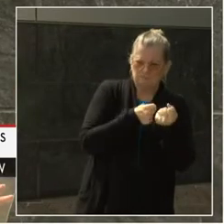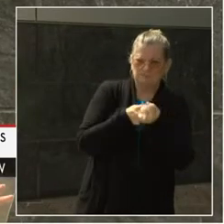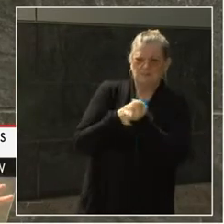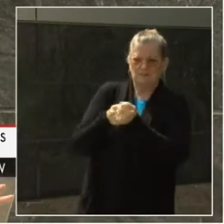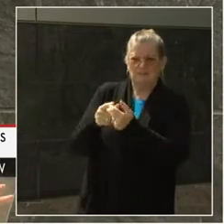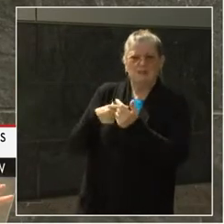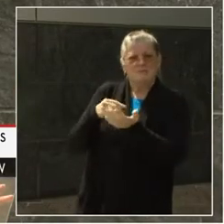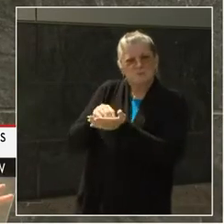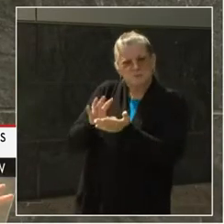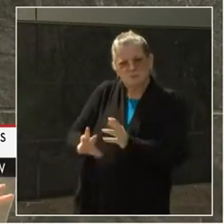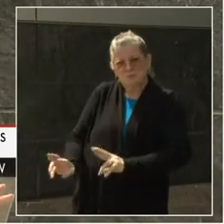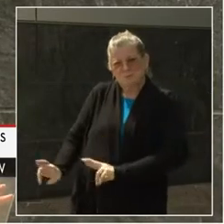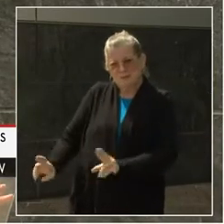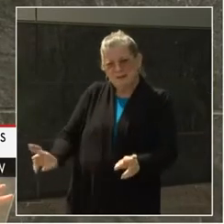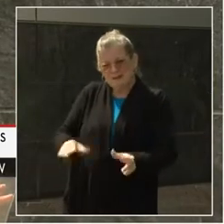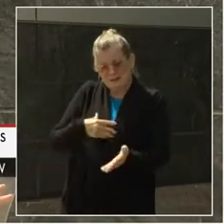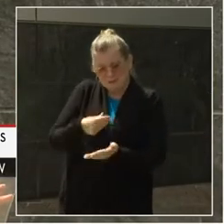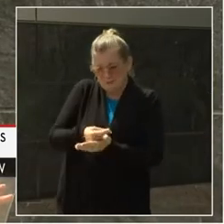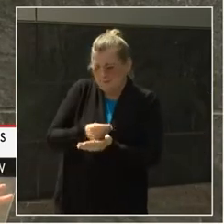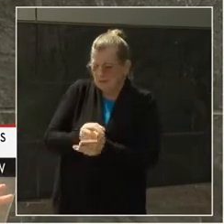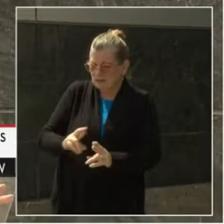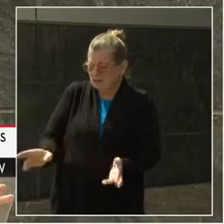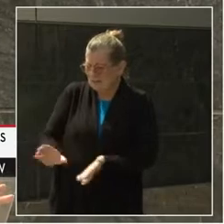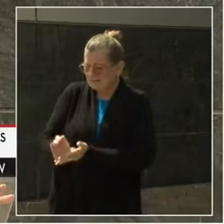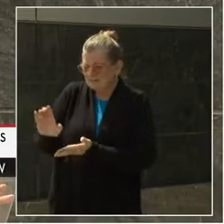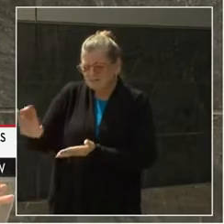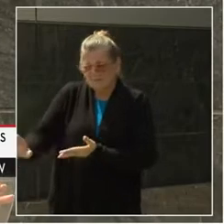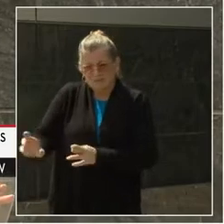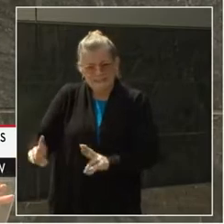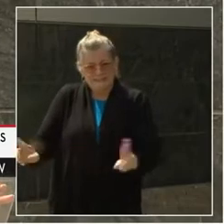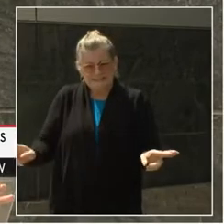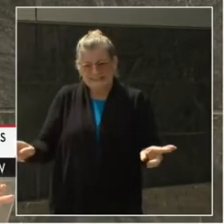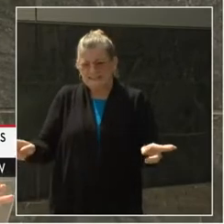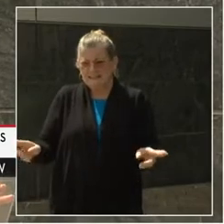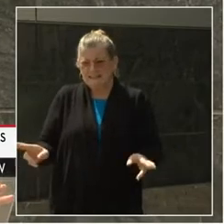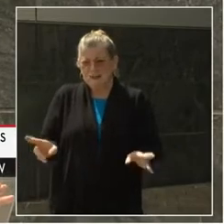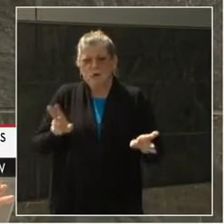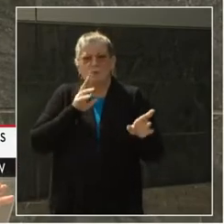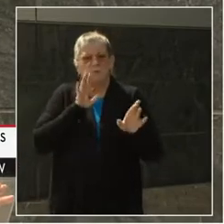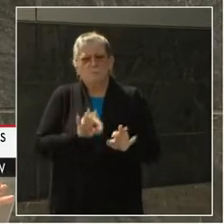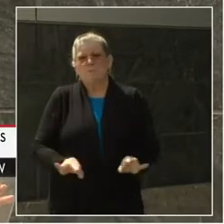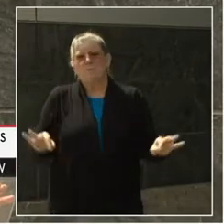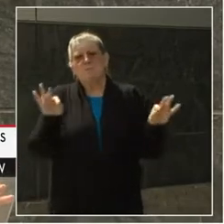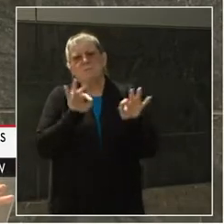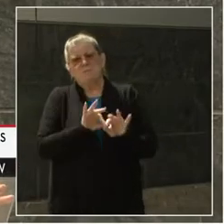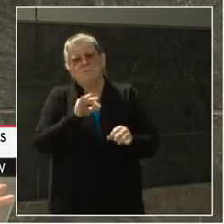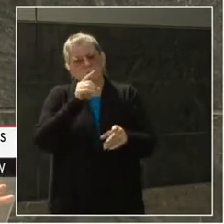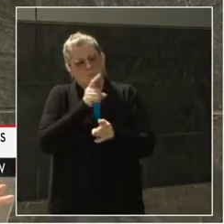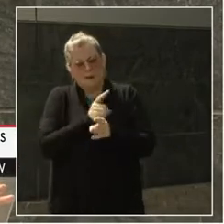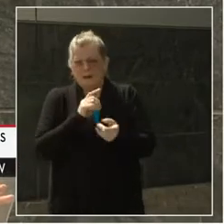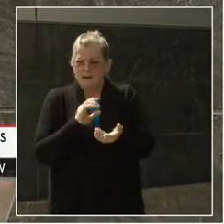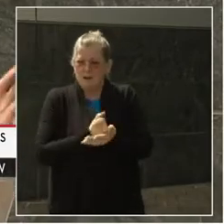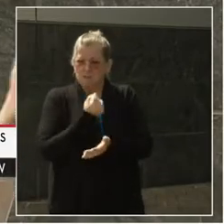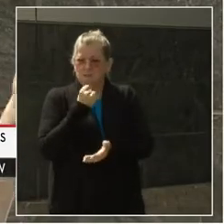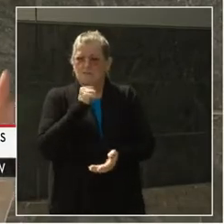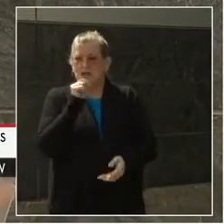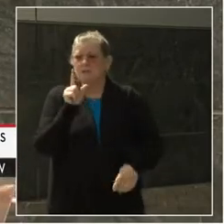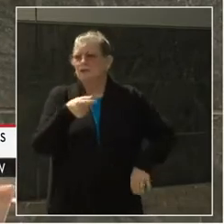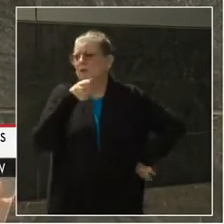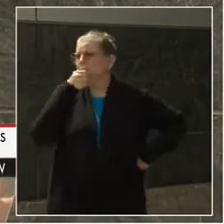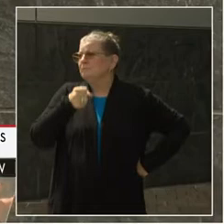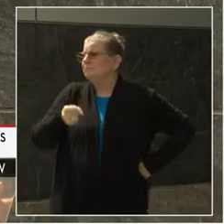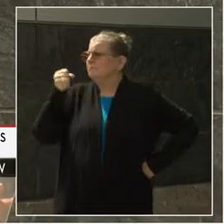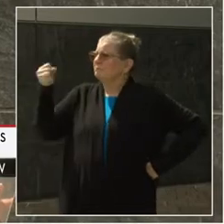funding, but we also want to make sure that we have the right opportunity for them, not any opportunity. And so that's